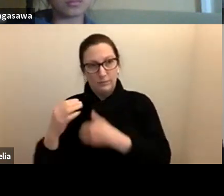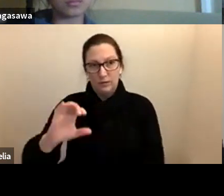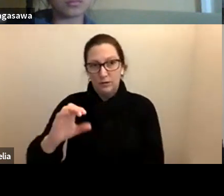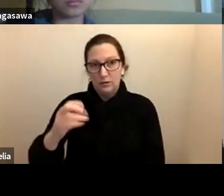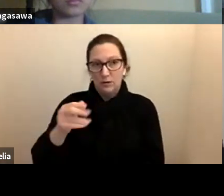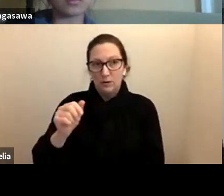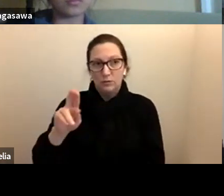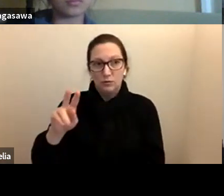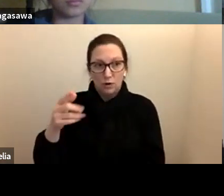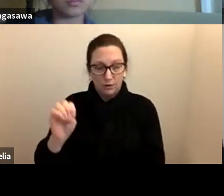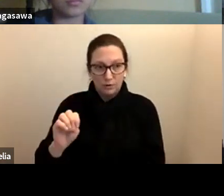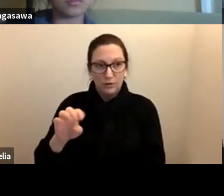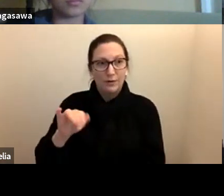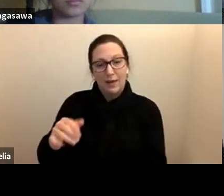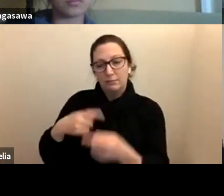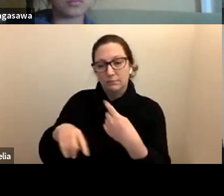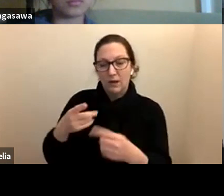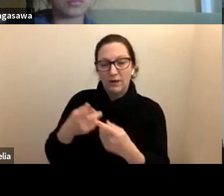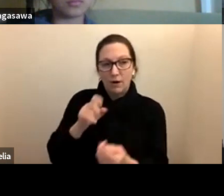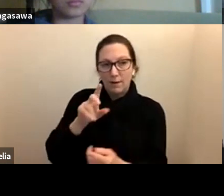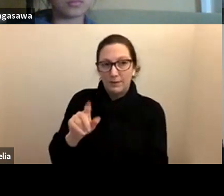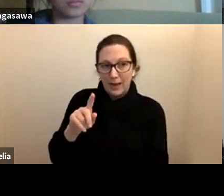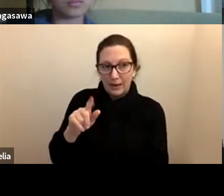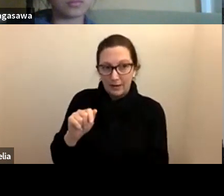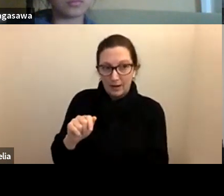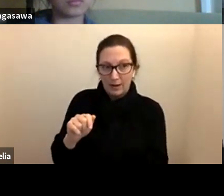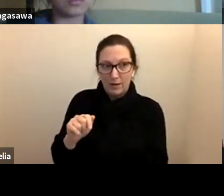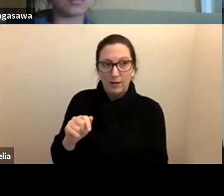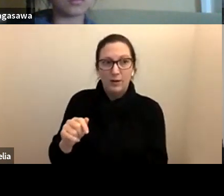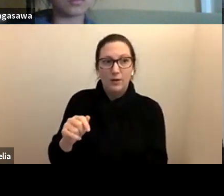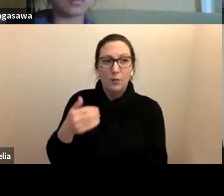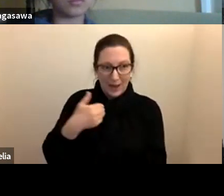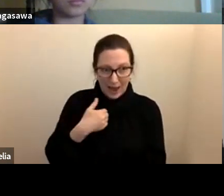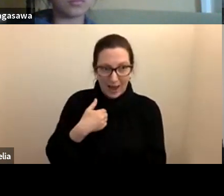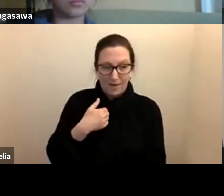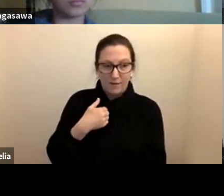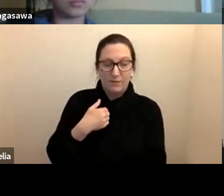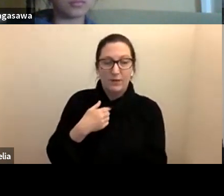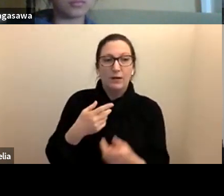the data that we've had up through school year 1920.